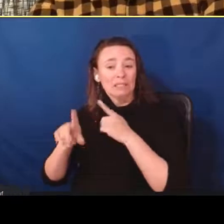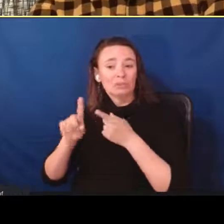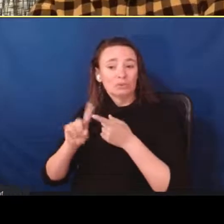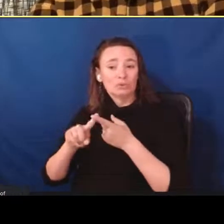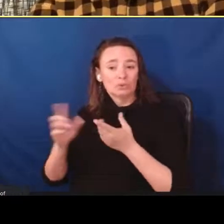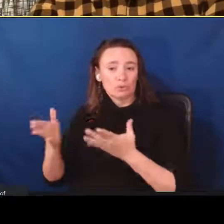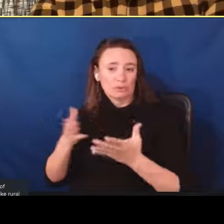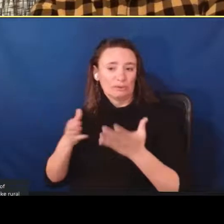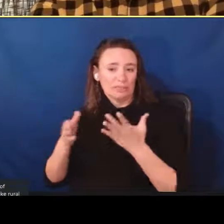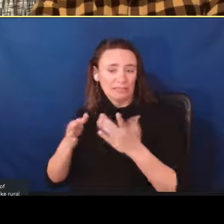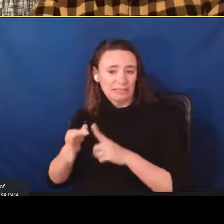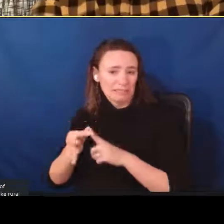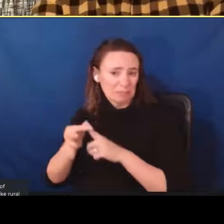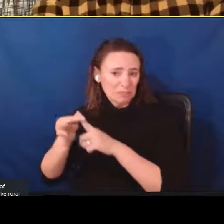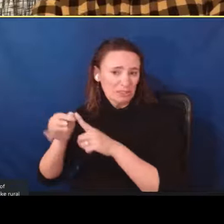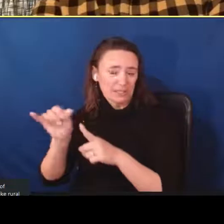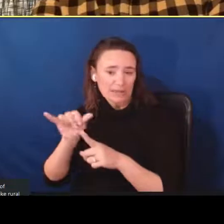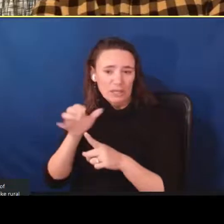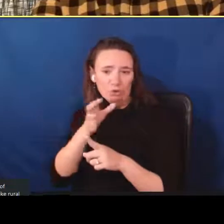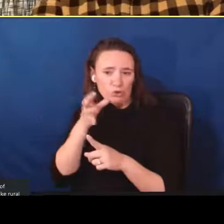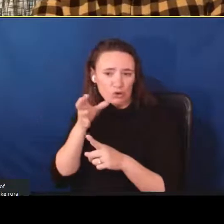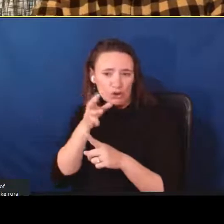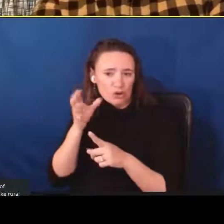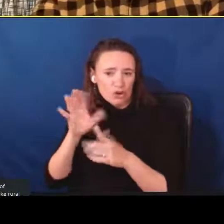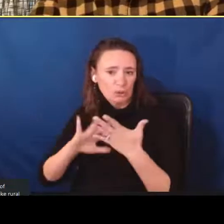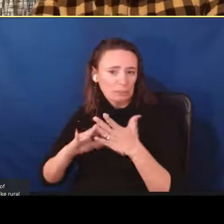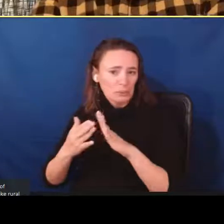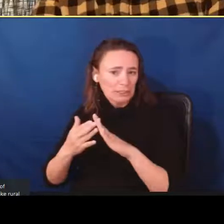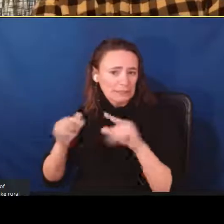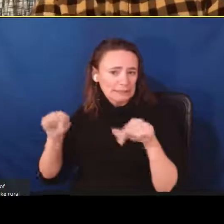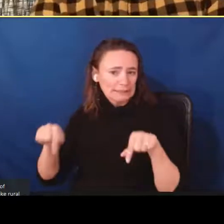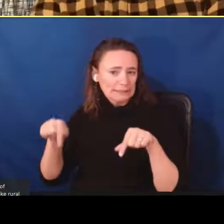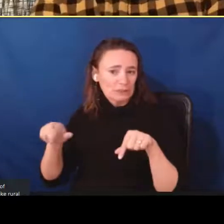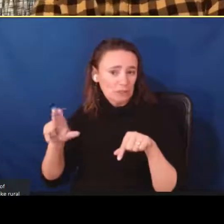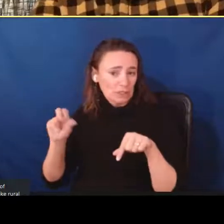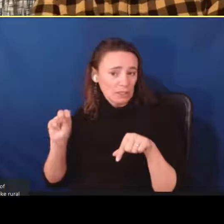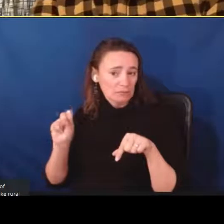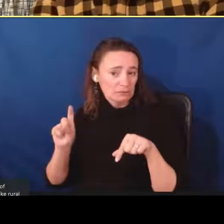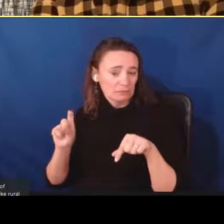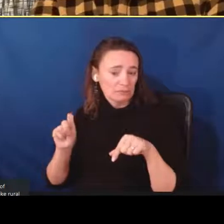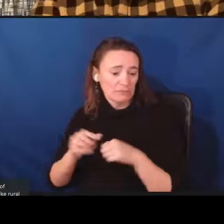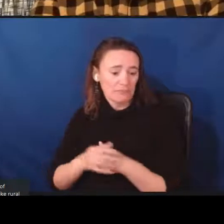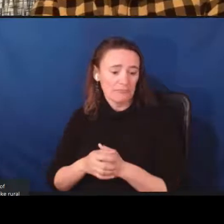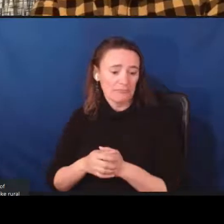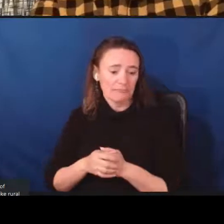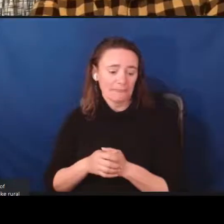rural communities here in the United States?